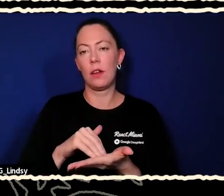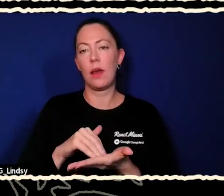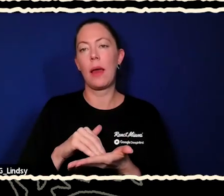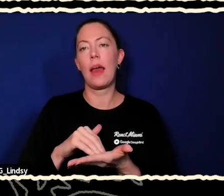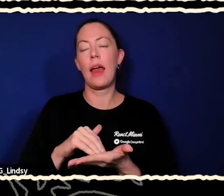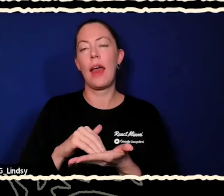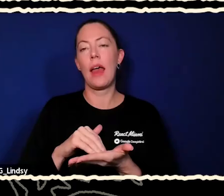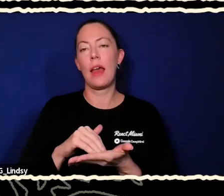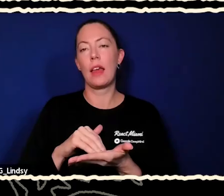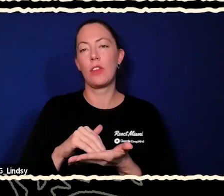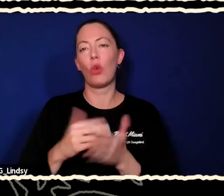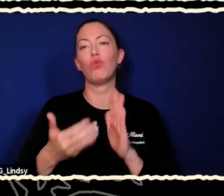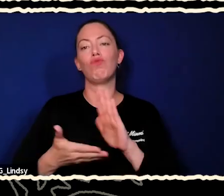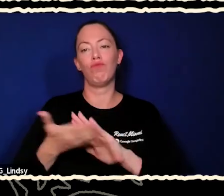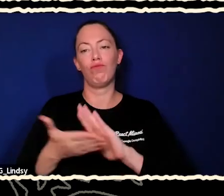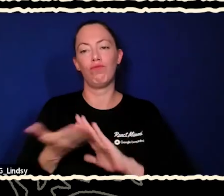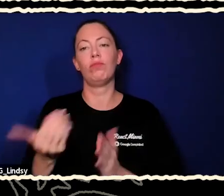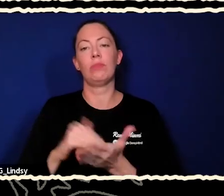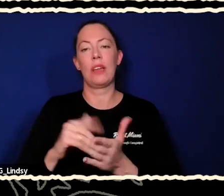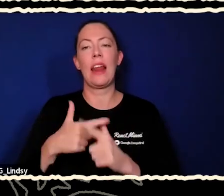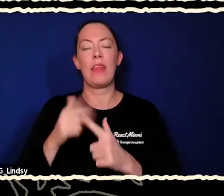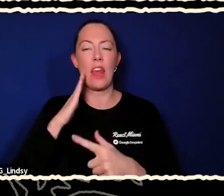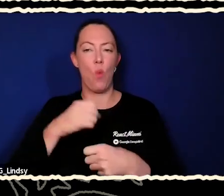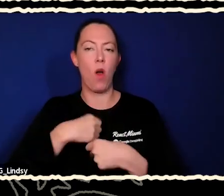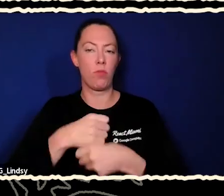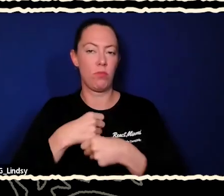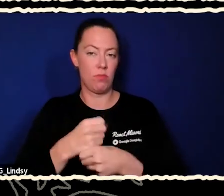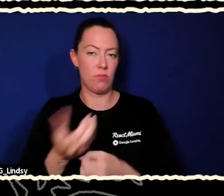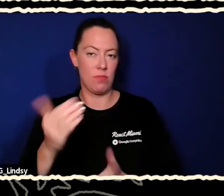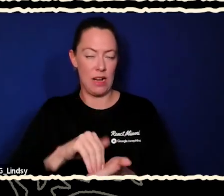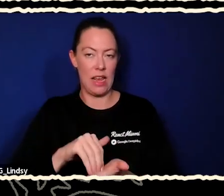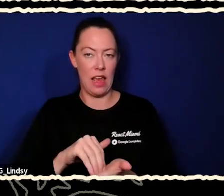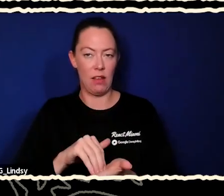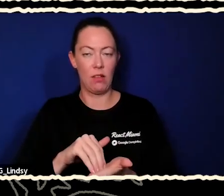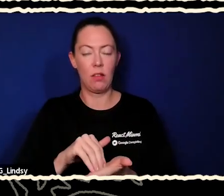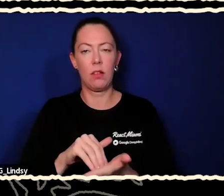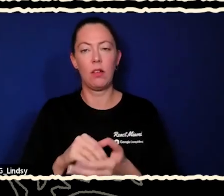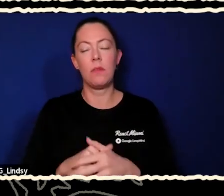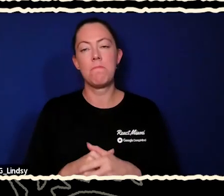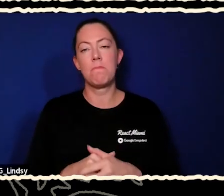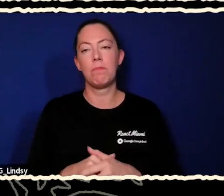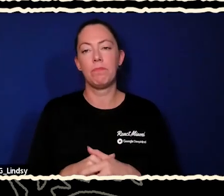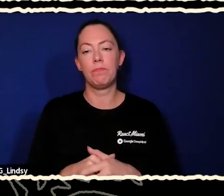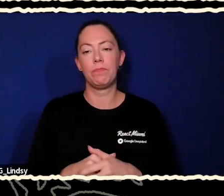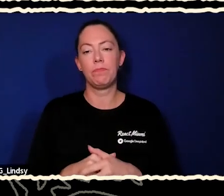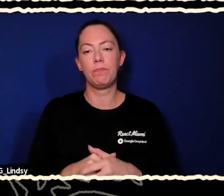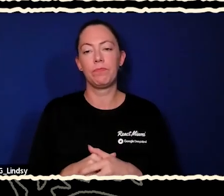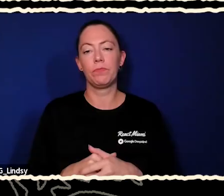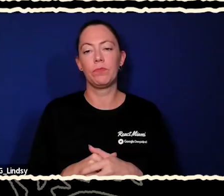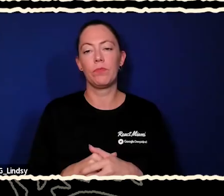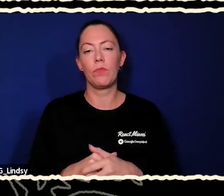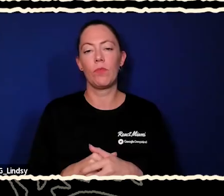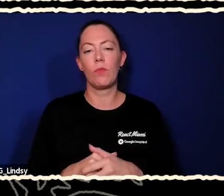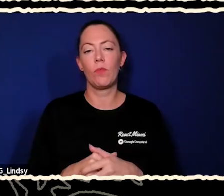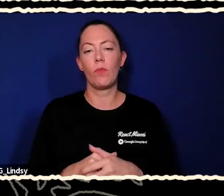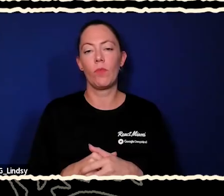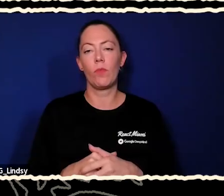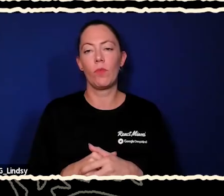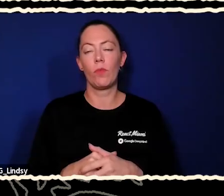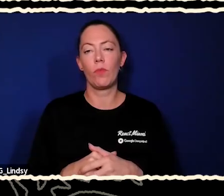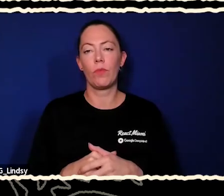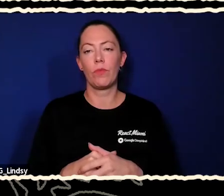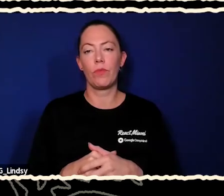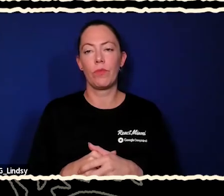recreate these types of whatever that I'm using for my TanStack query. So what we're going to do is